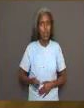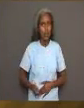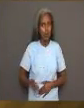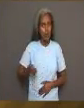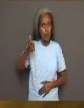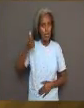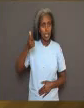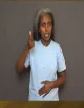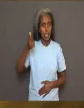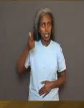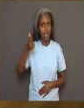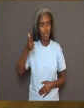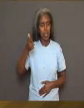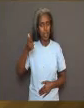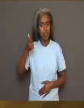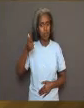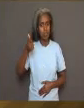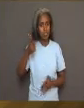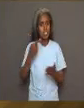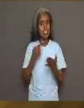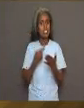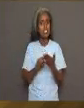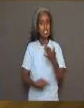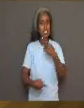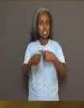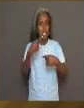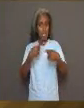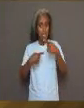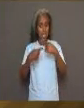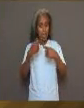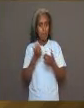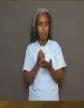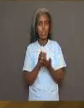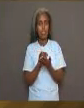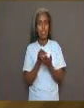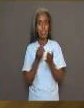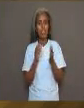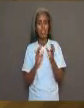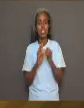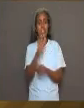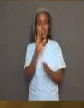die, hoping that it came up an even number.